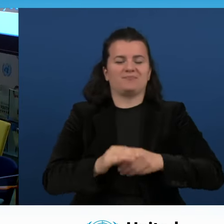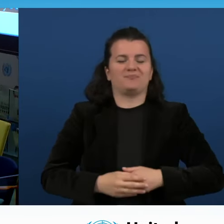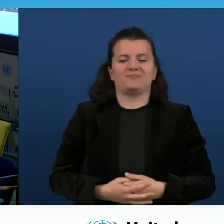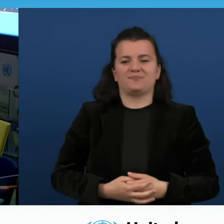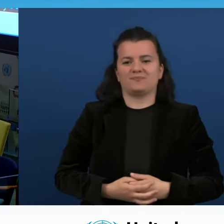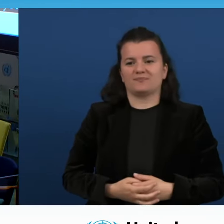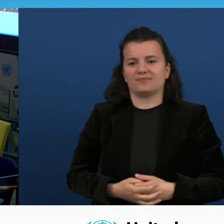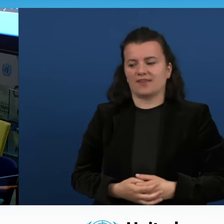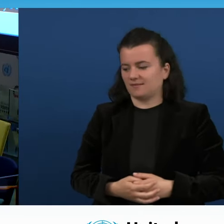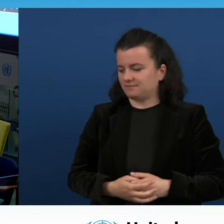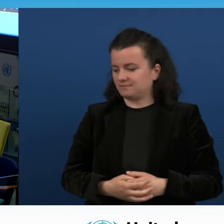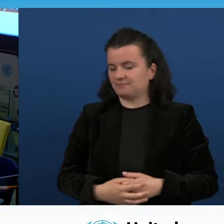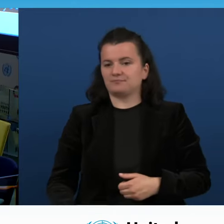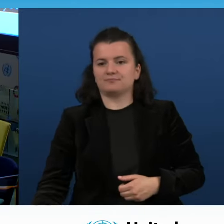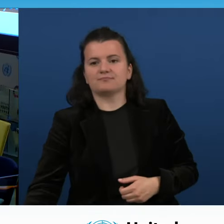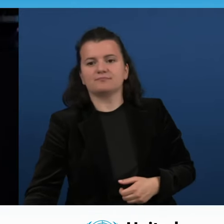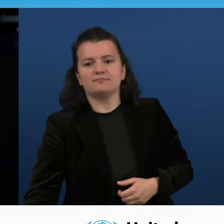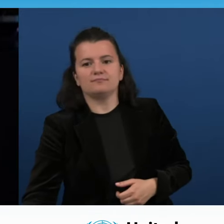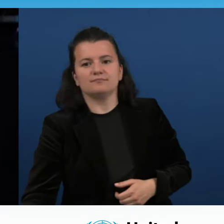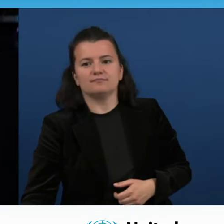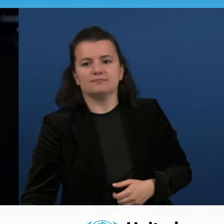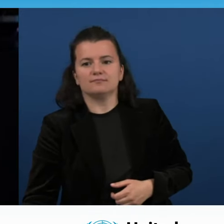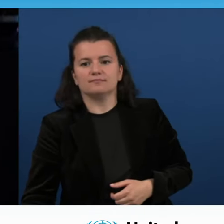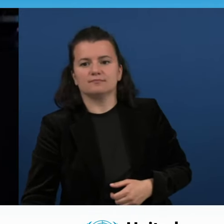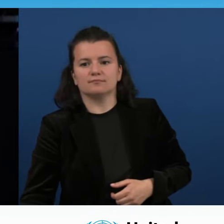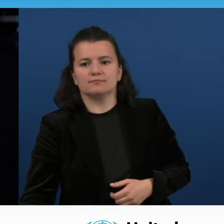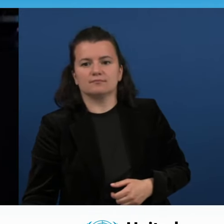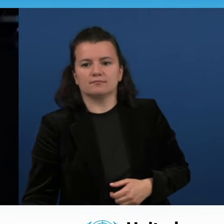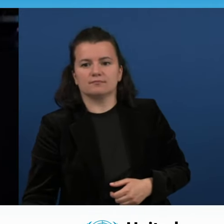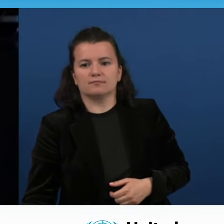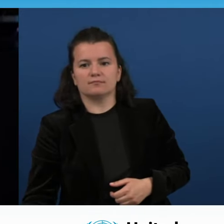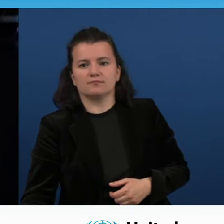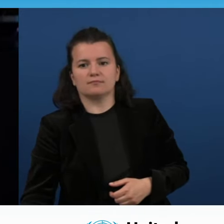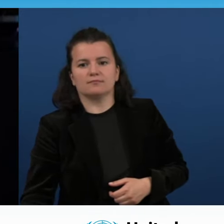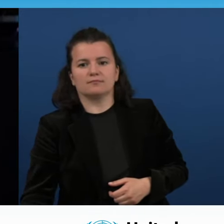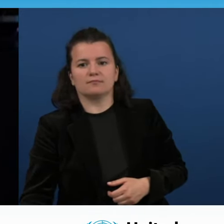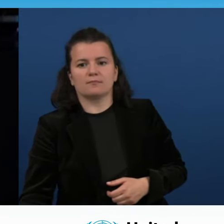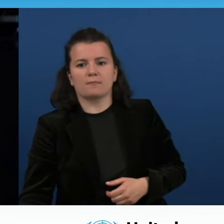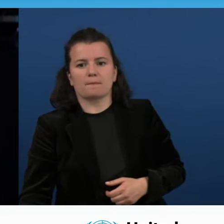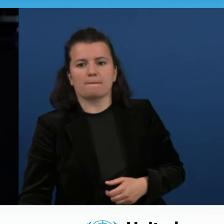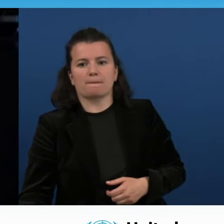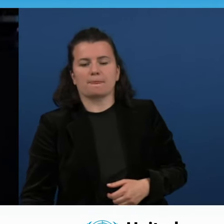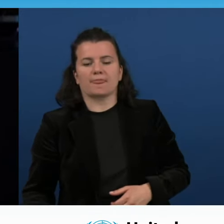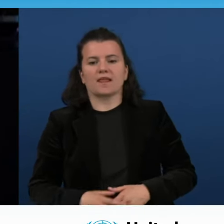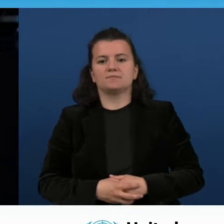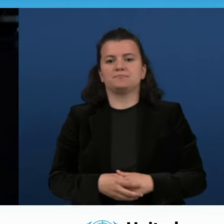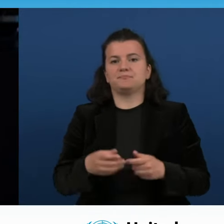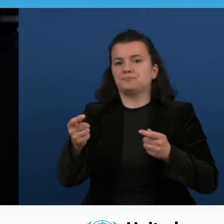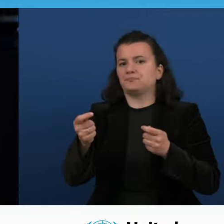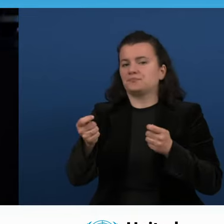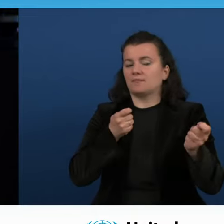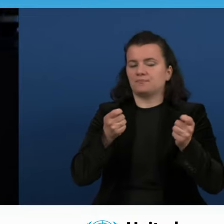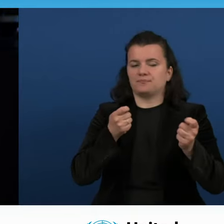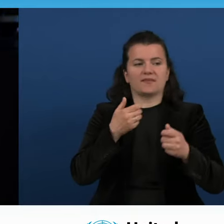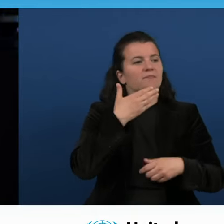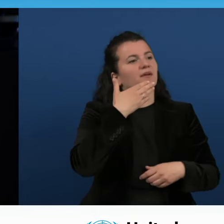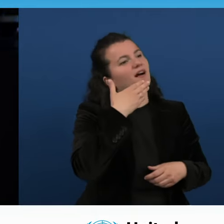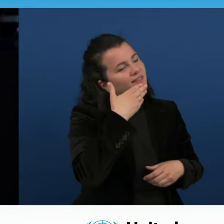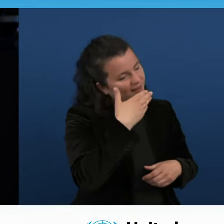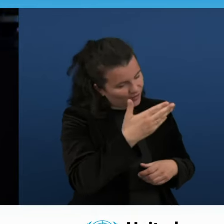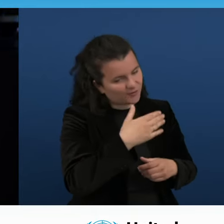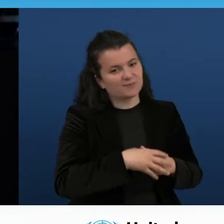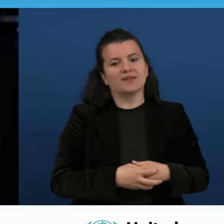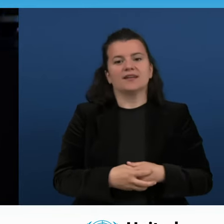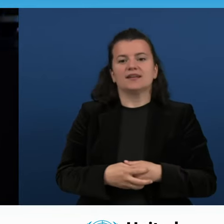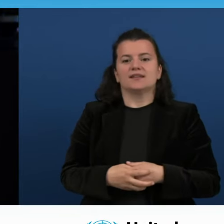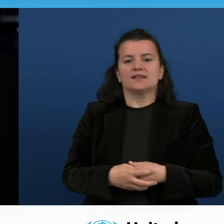Thank you, everyone. That was truly inspiring. And I wanted to follow up on some of the things you said, but I want to start with you, Assistant